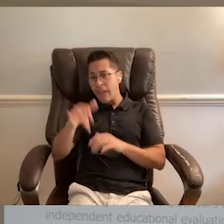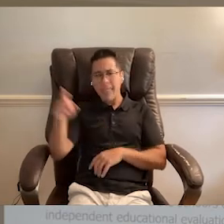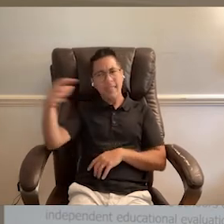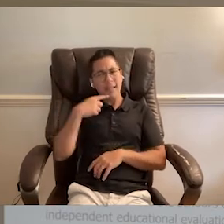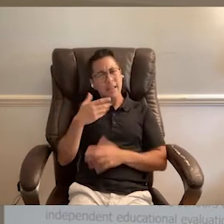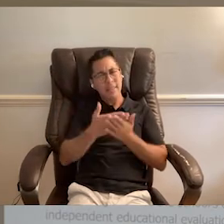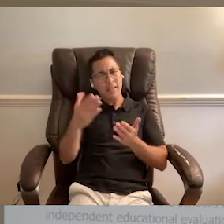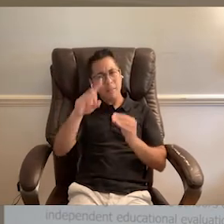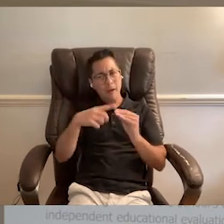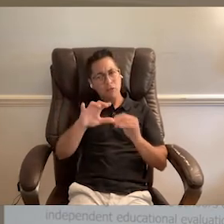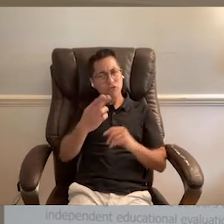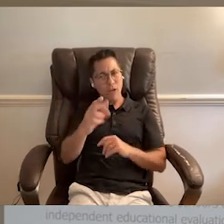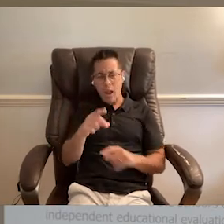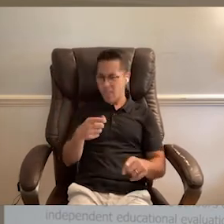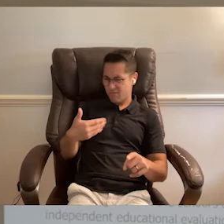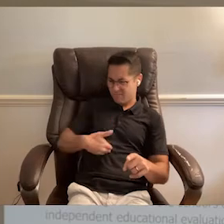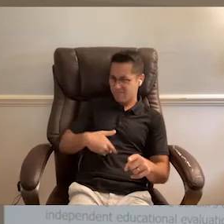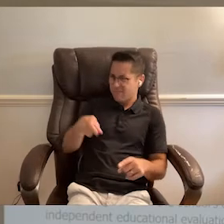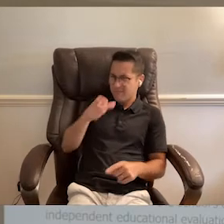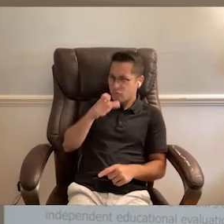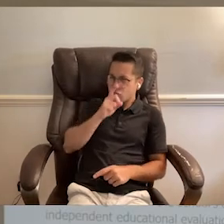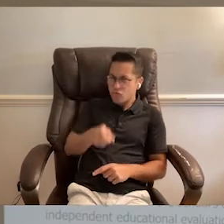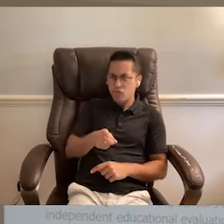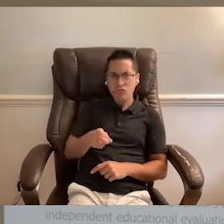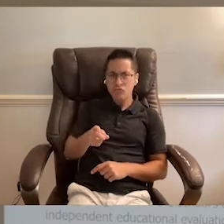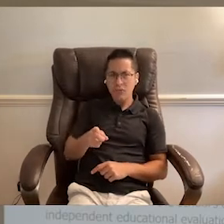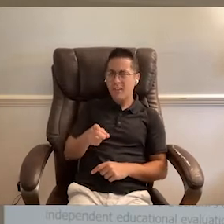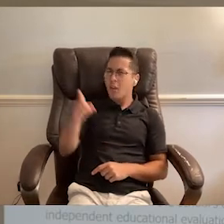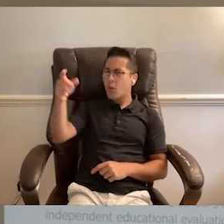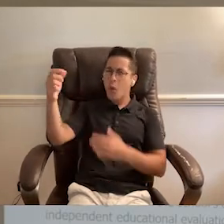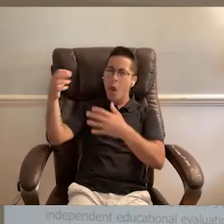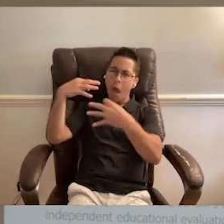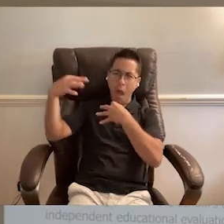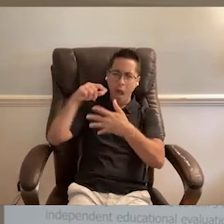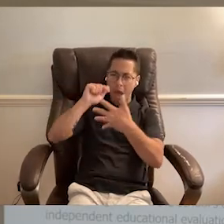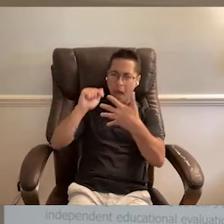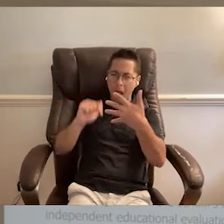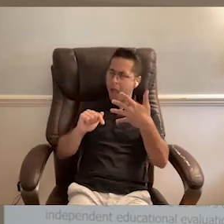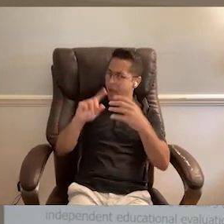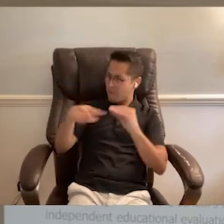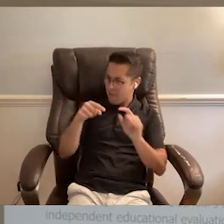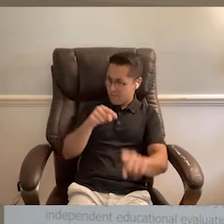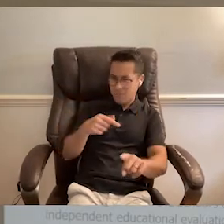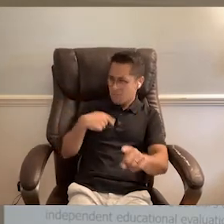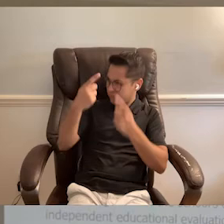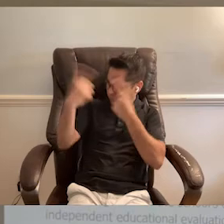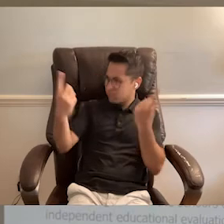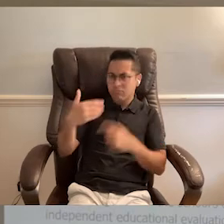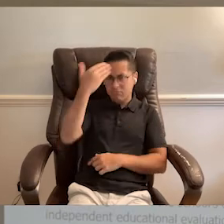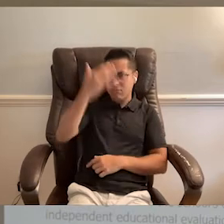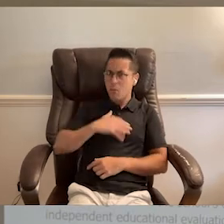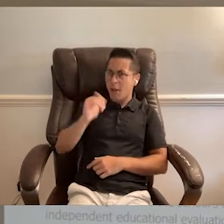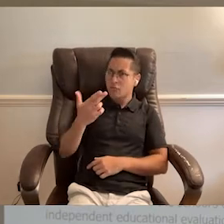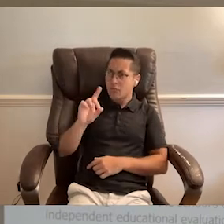true. You say, this does not, you're saying things about my child that I disagree with. I know my child better than you. So you